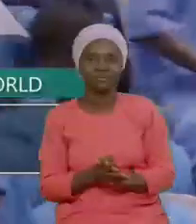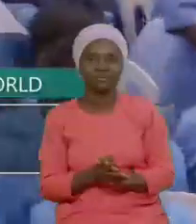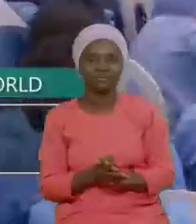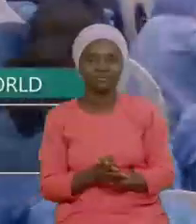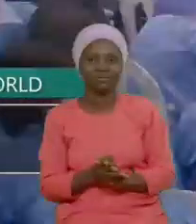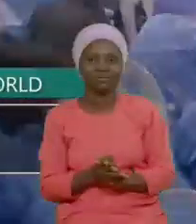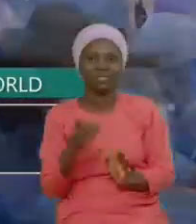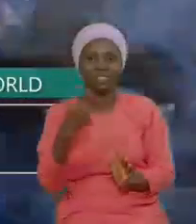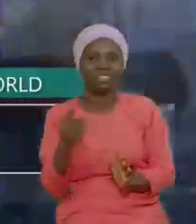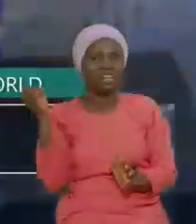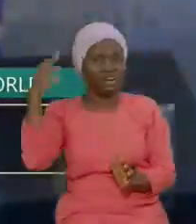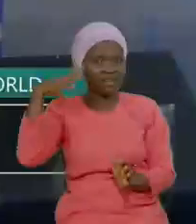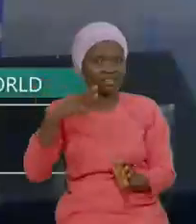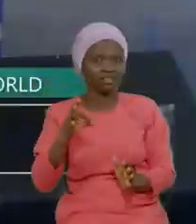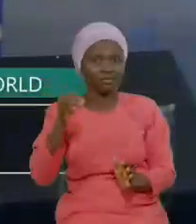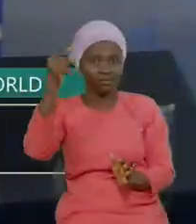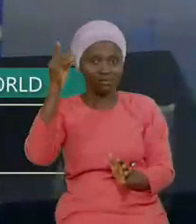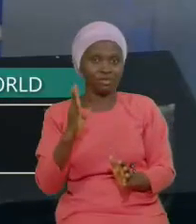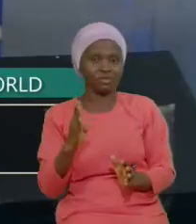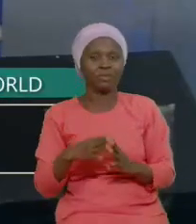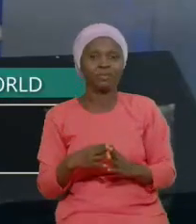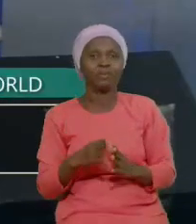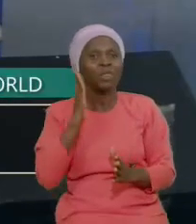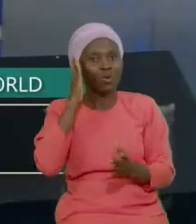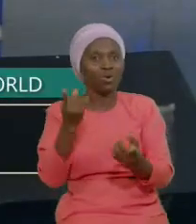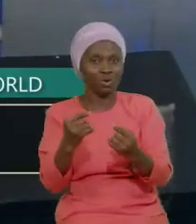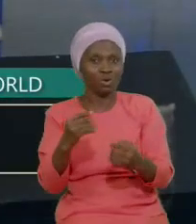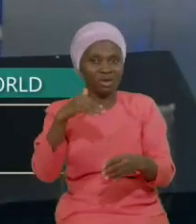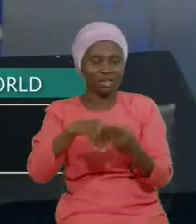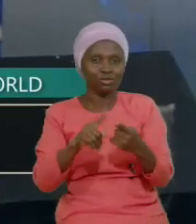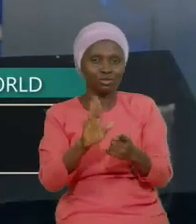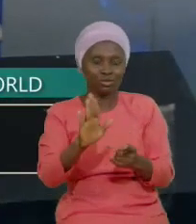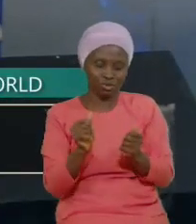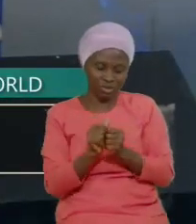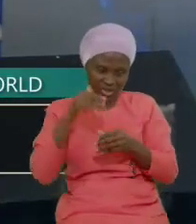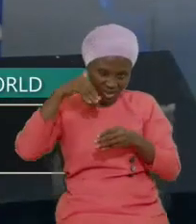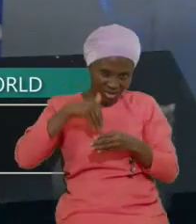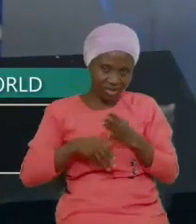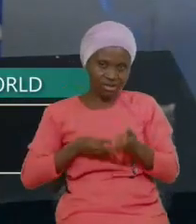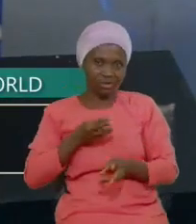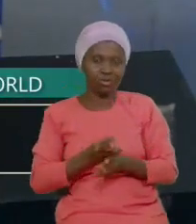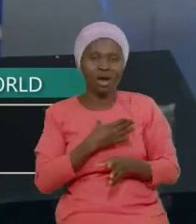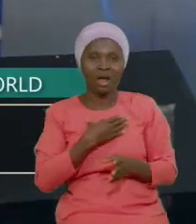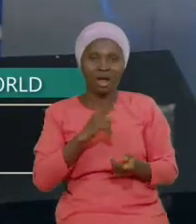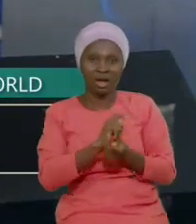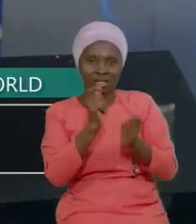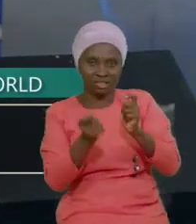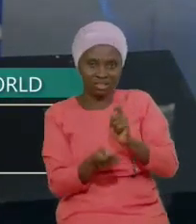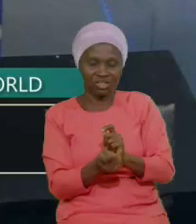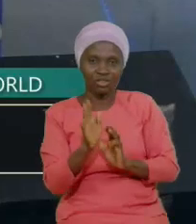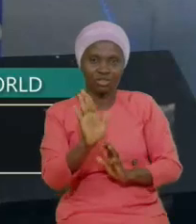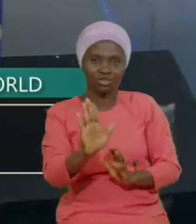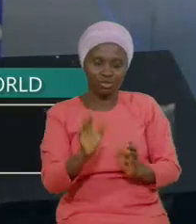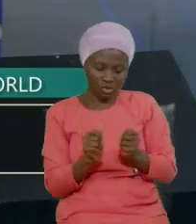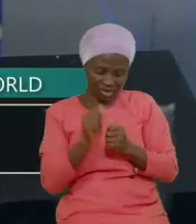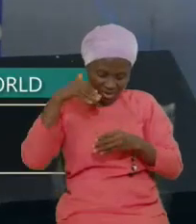The grace of God will come into your inner world and change your inner